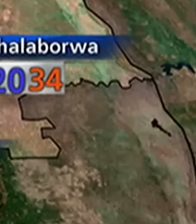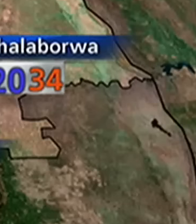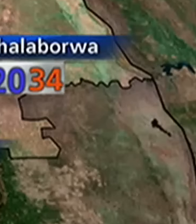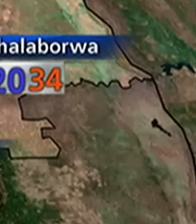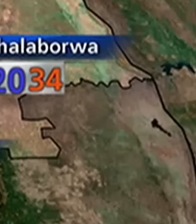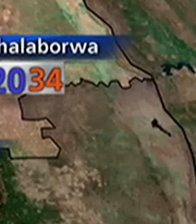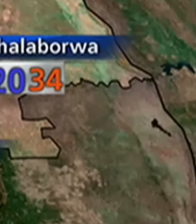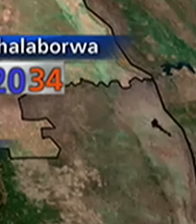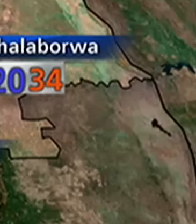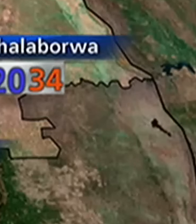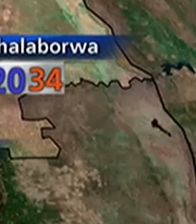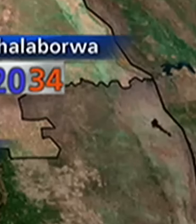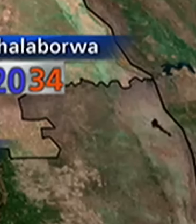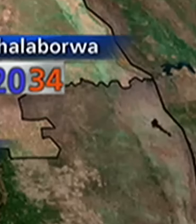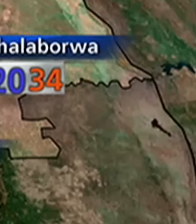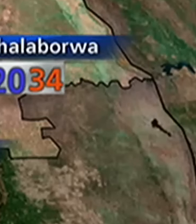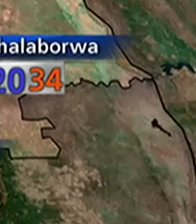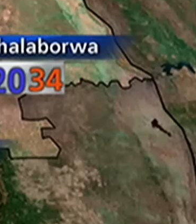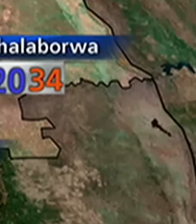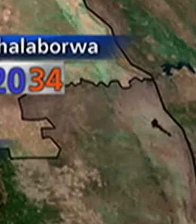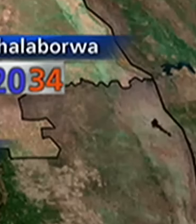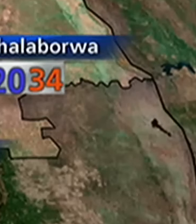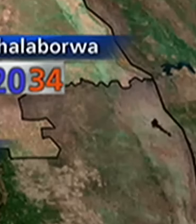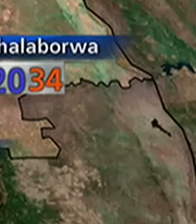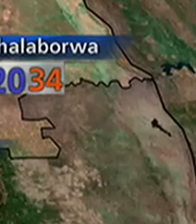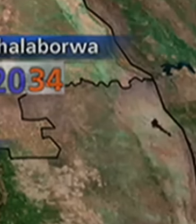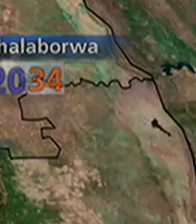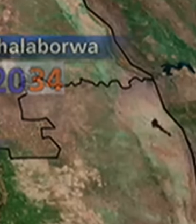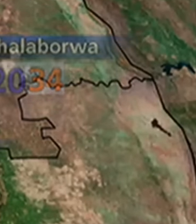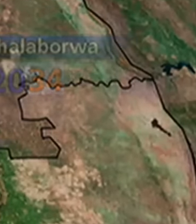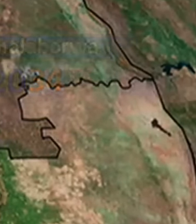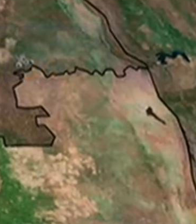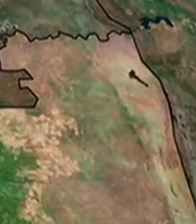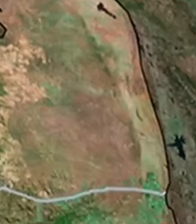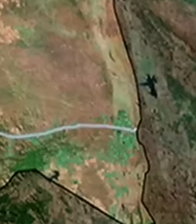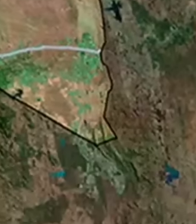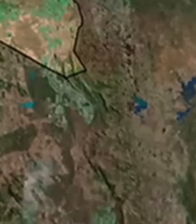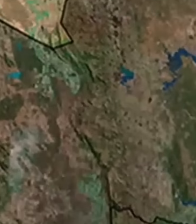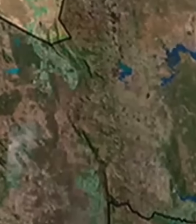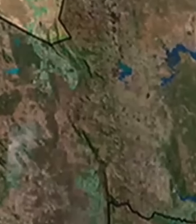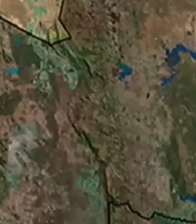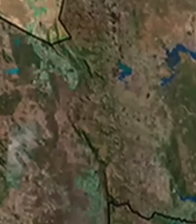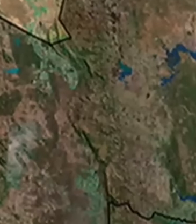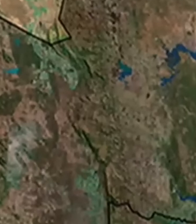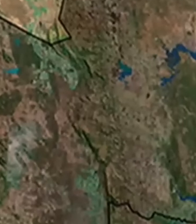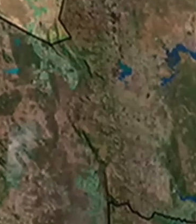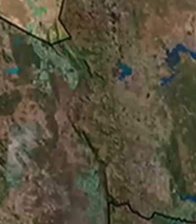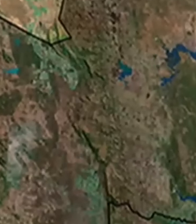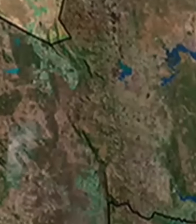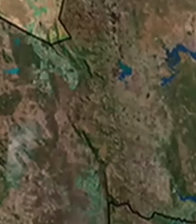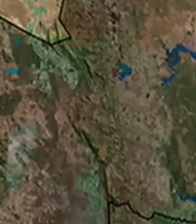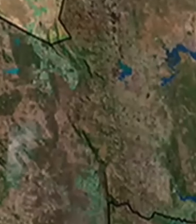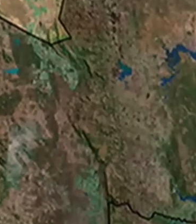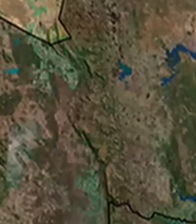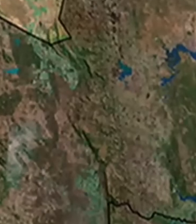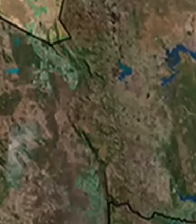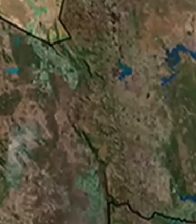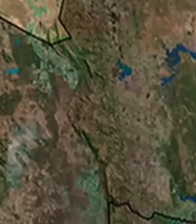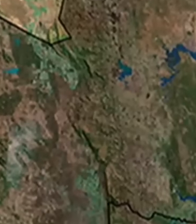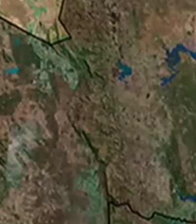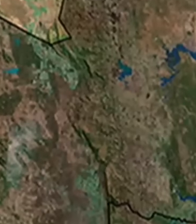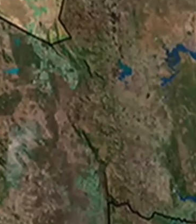rita ha ile phalaborwa le hona ka haro bela bela di dira di theko moralo le teng tla tlhotse hona ha isa le re khrate di rita ho mashome a mararo a mse America